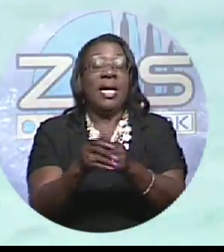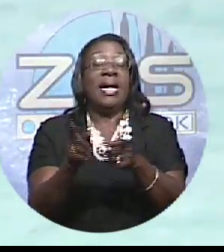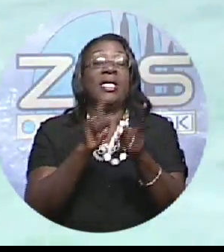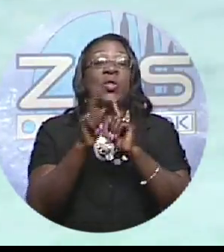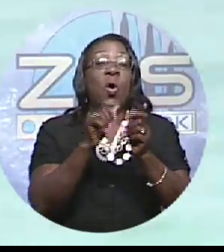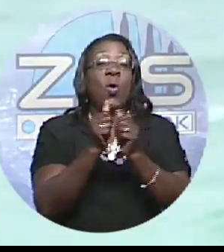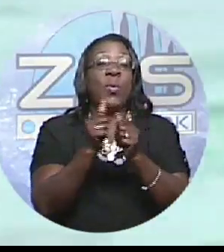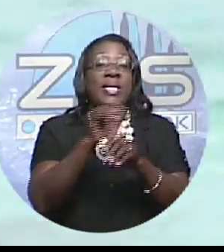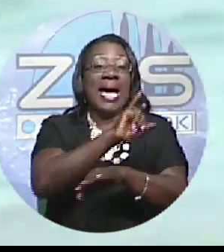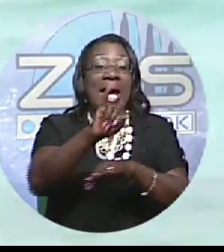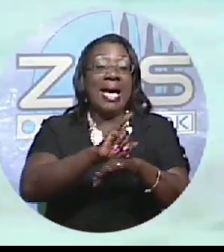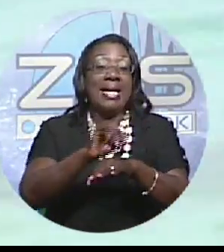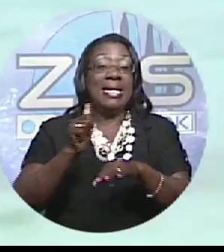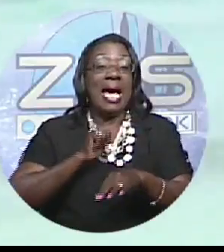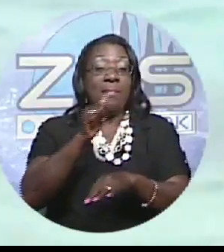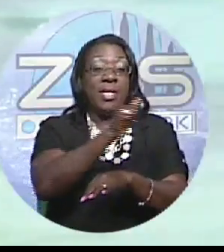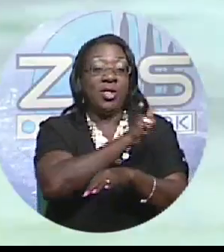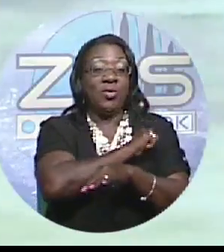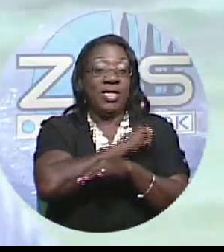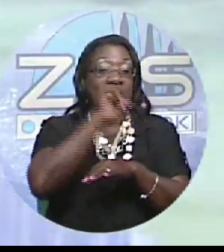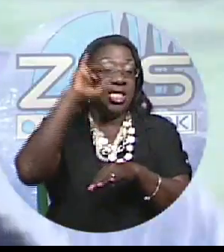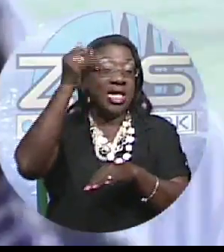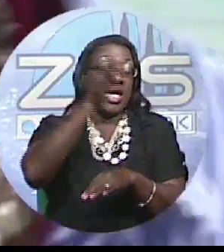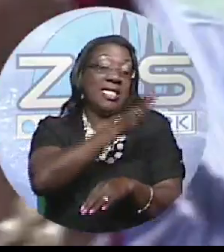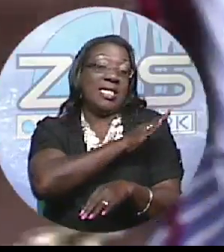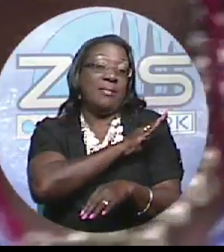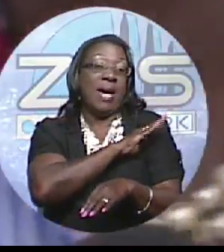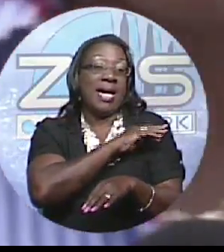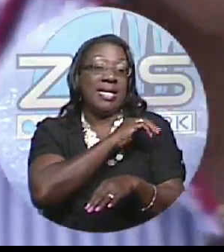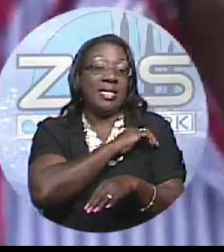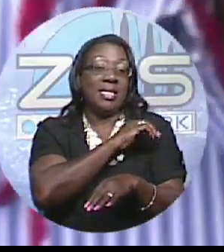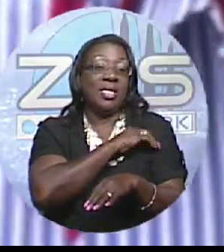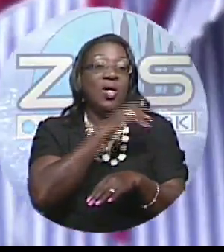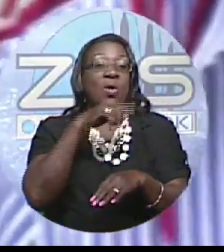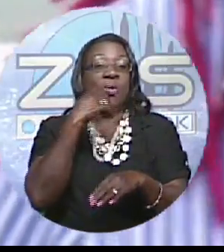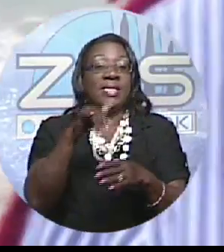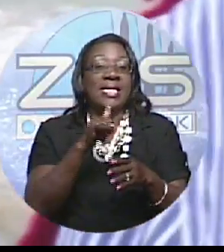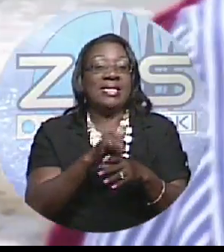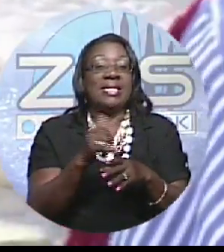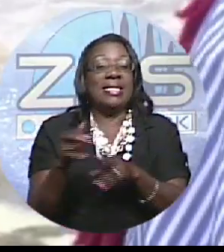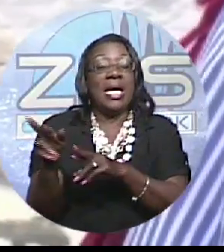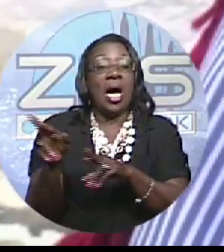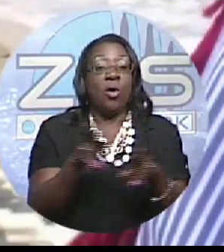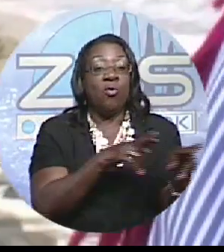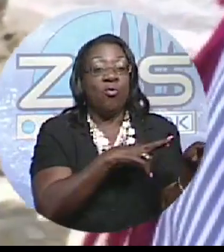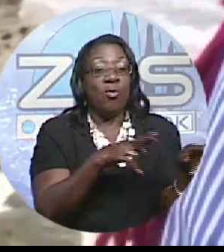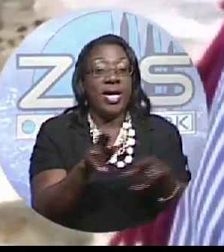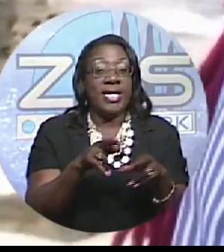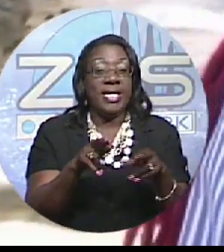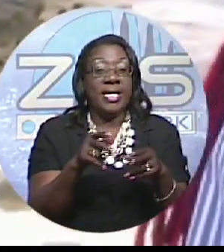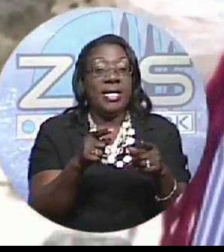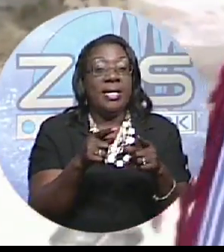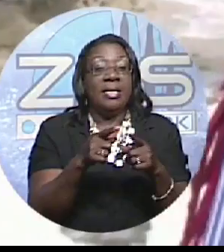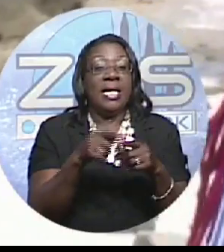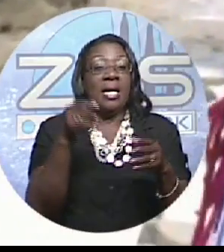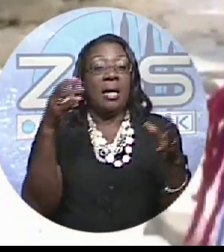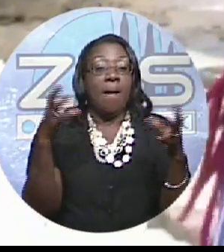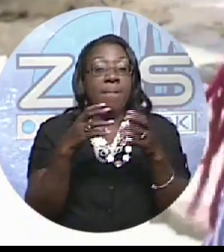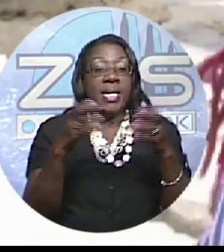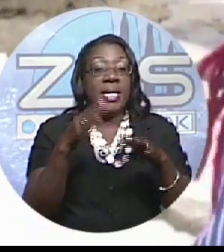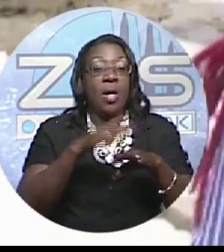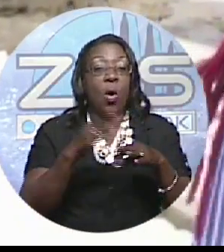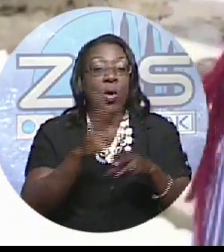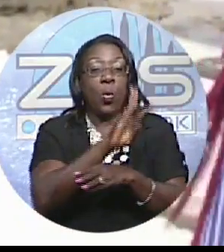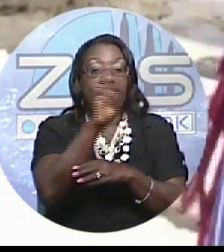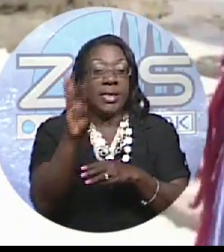island administrator, Mr. Jackson McIntosh, who informed us that the Disaster Preparedness Committee had its final meeting on Wednesday,